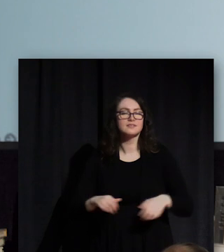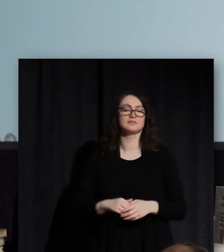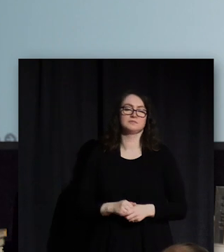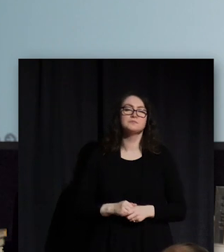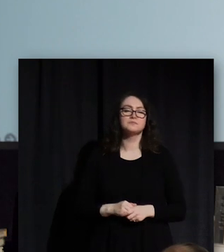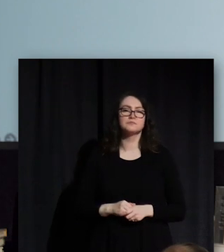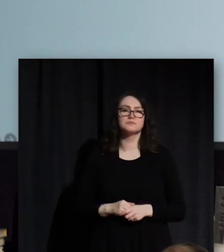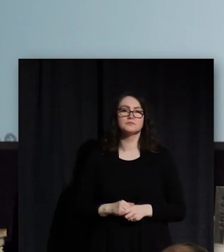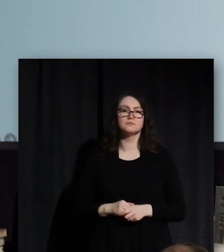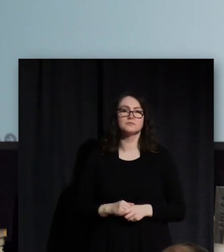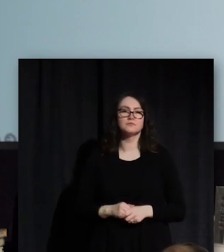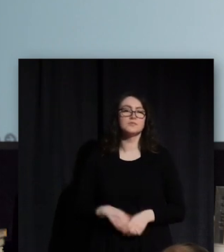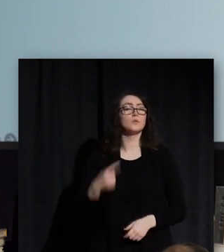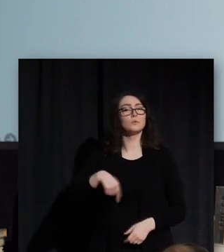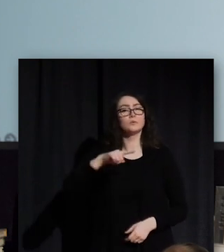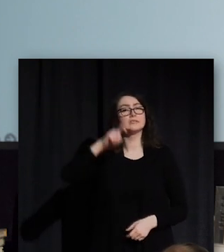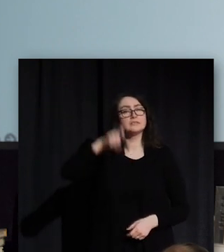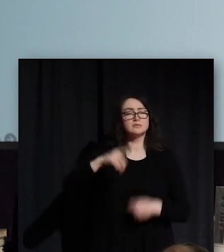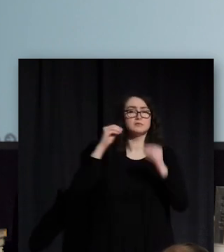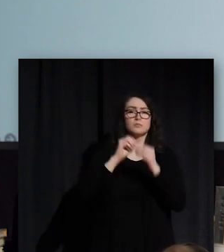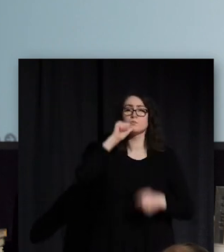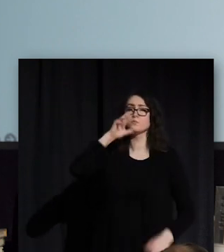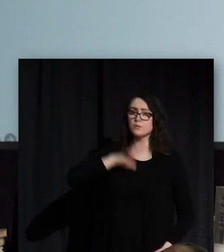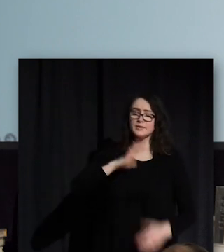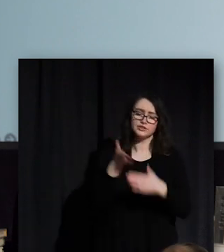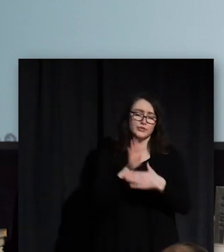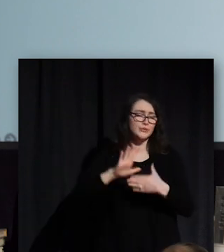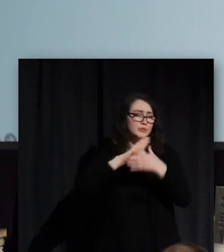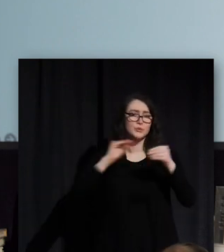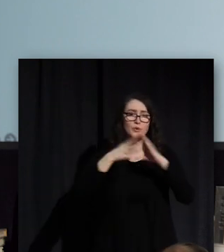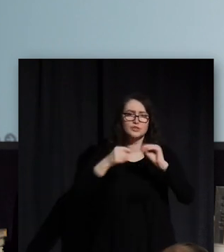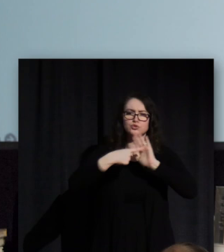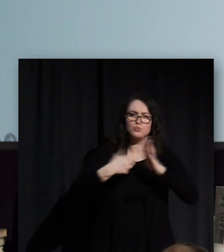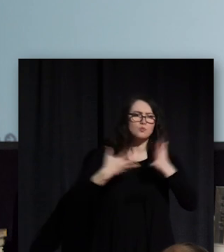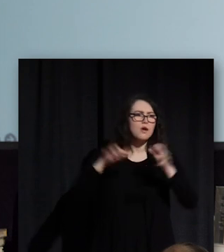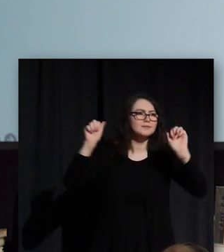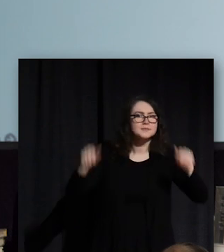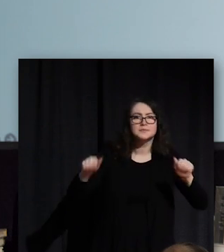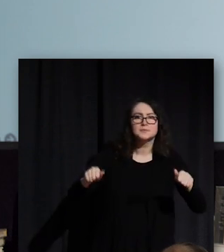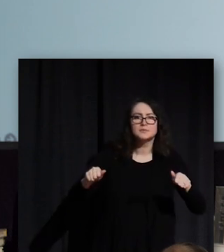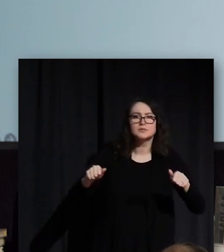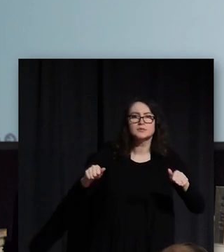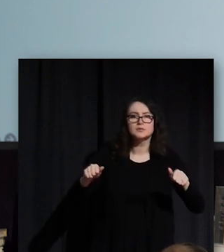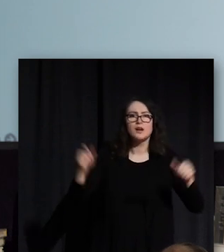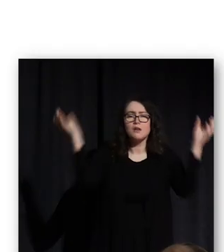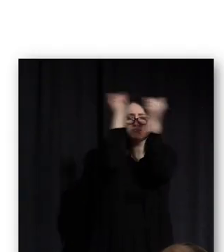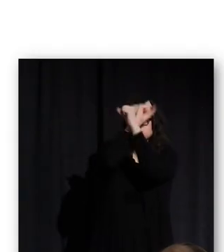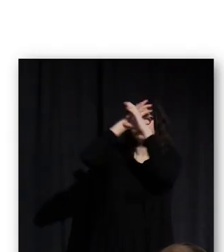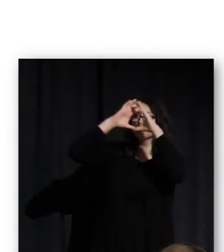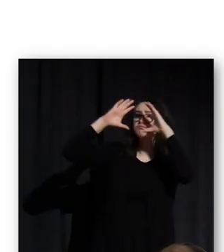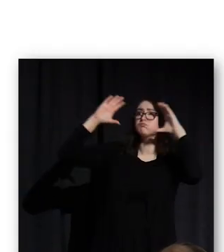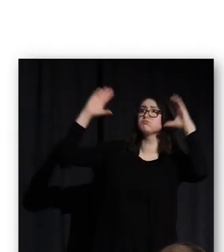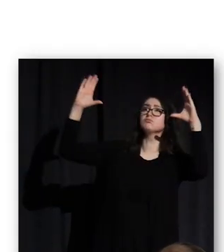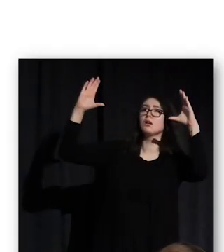We need more women showing what's possible and sharing their stories. Imagine if we encouraged more women not